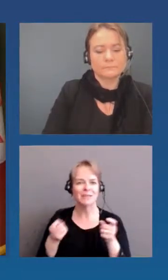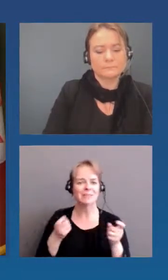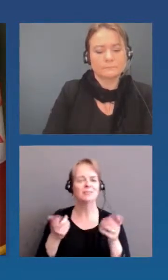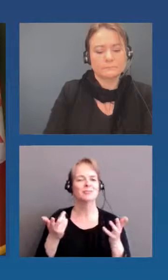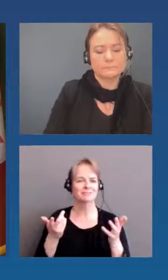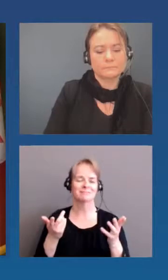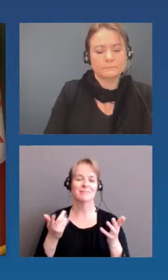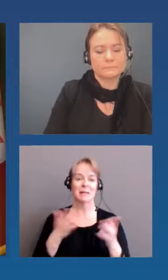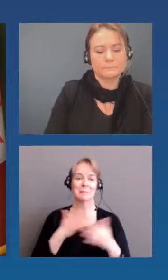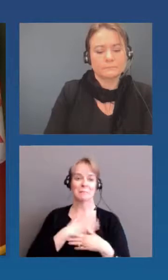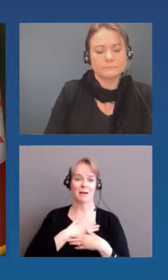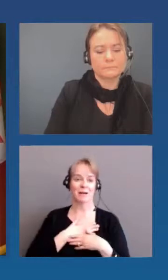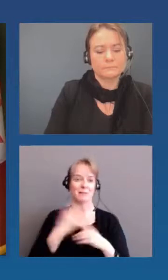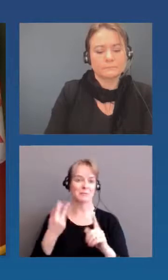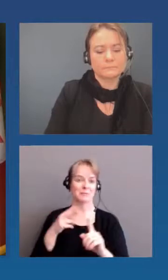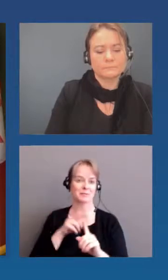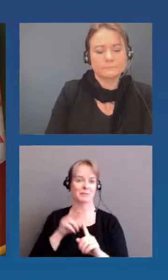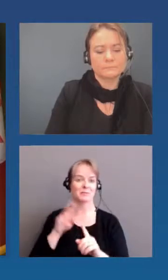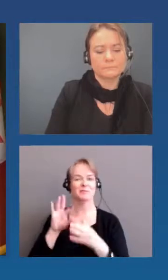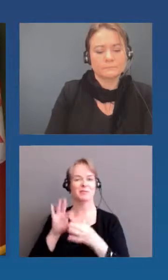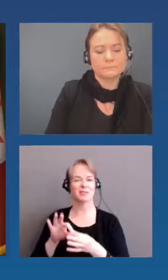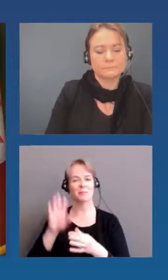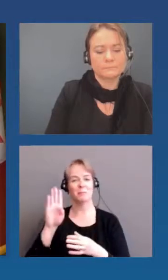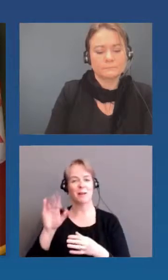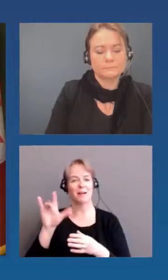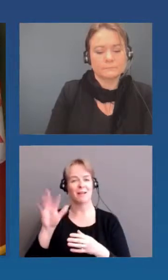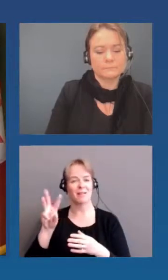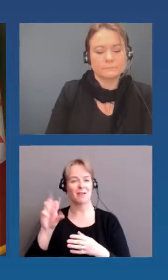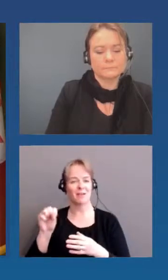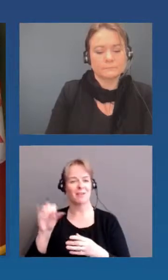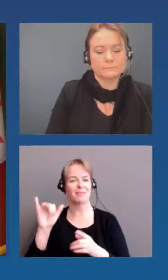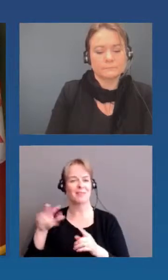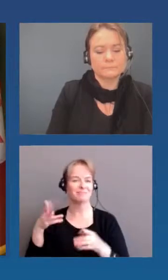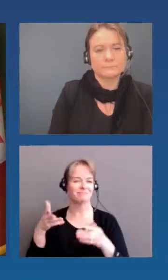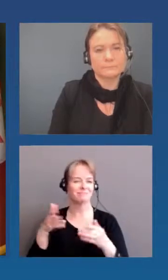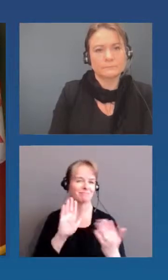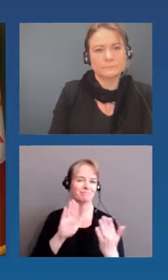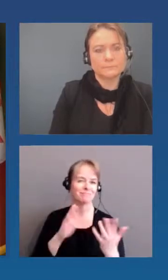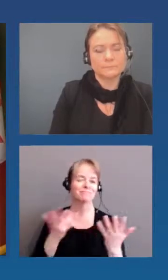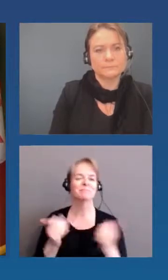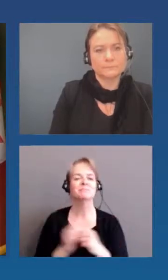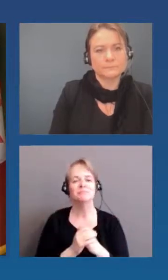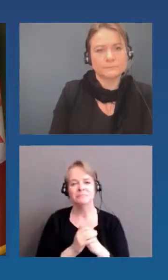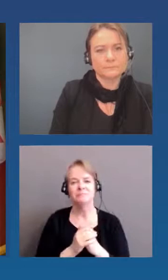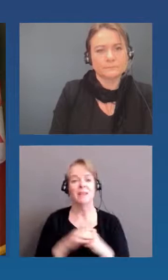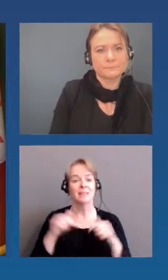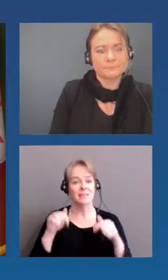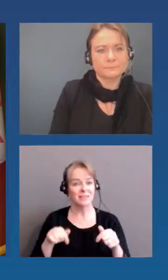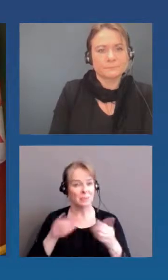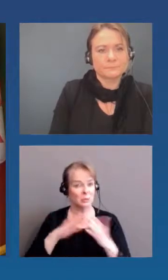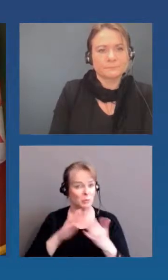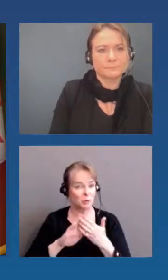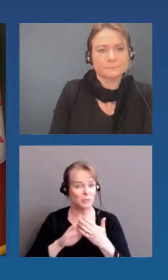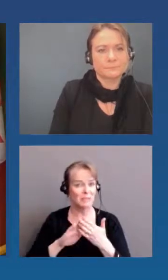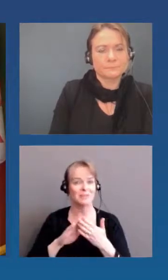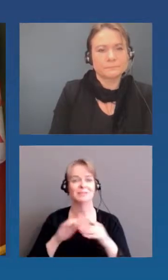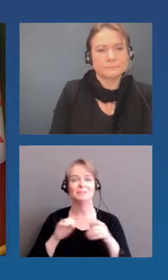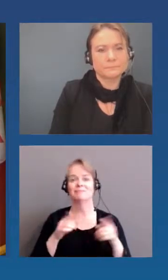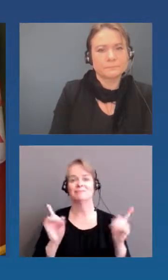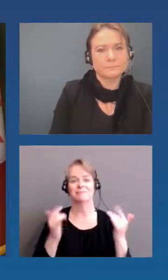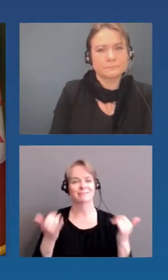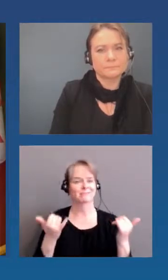that a couple of things. I think this community, because of the type of community we have, the workers who are able to work from home because